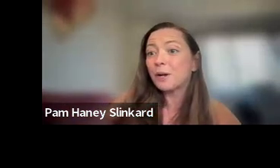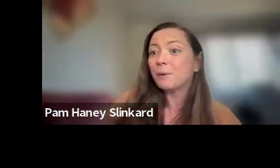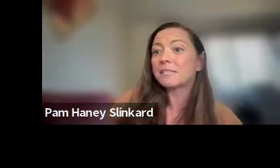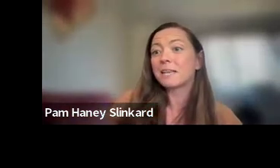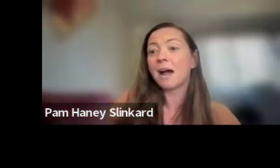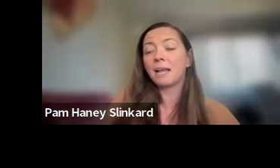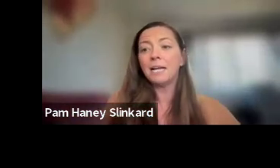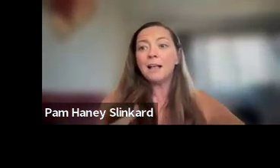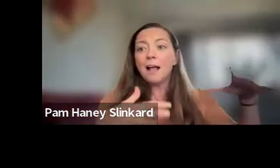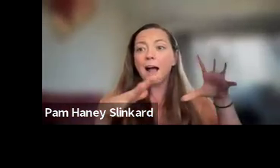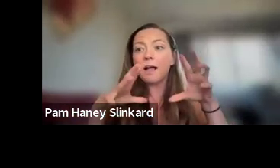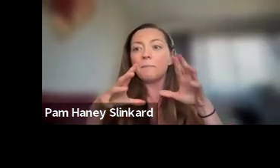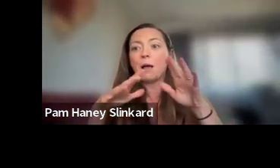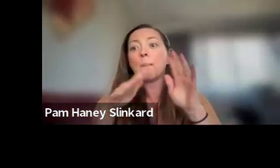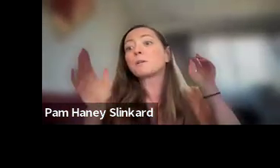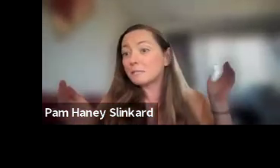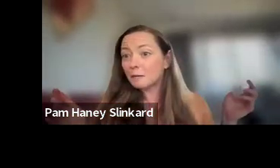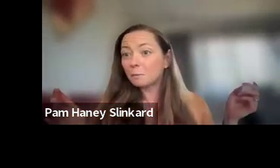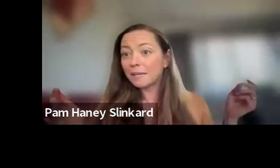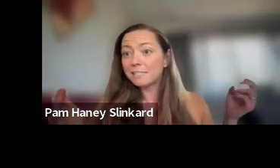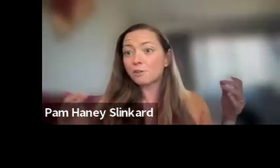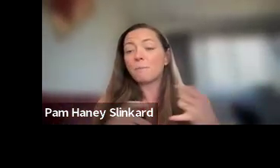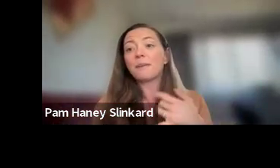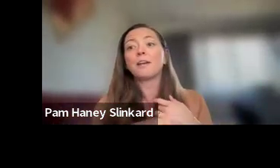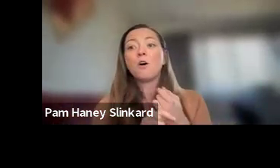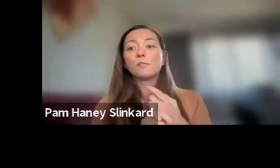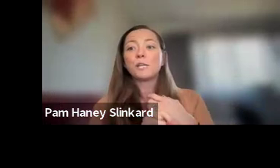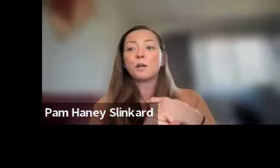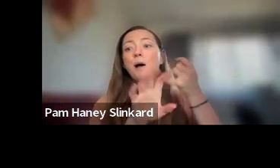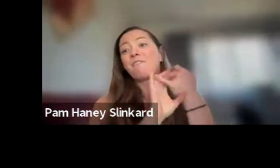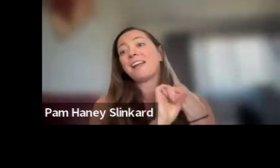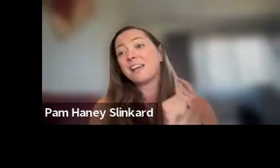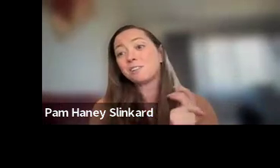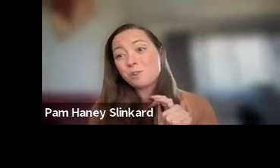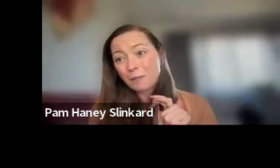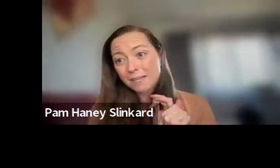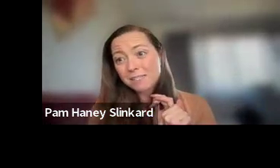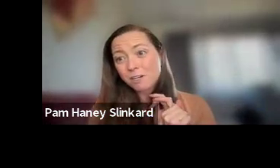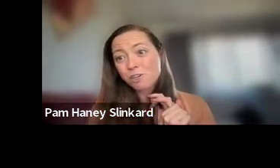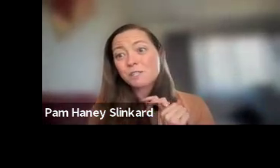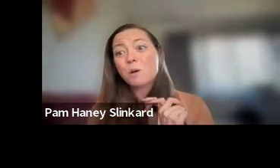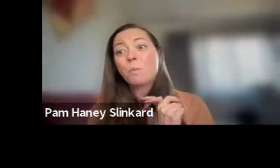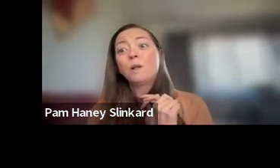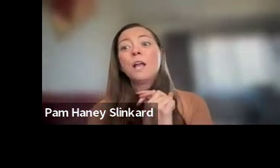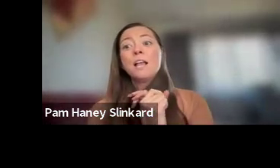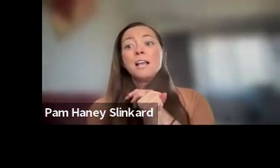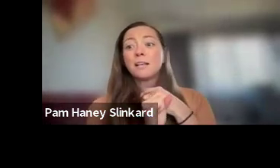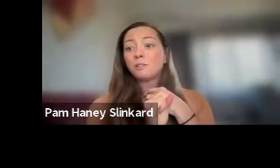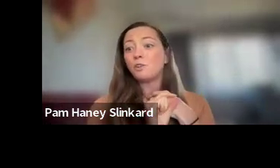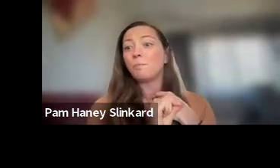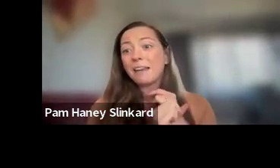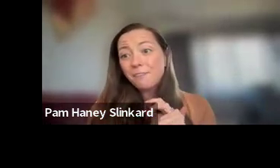pretty thorough. It's got a person-centered plan section, but then also a financial plan section. So